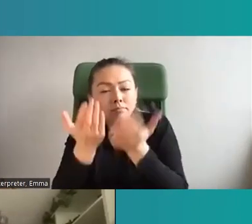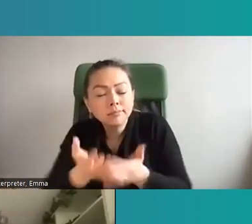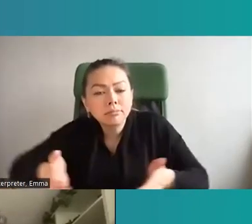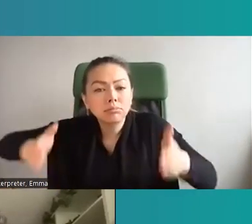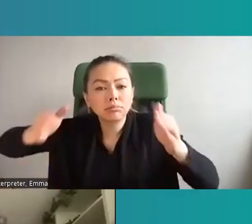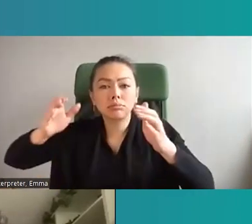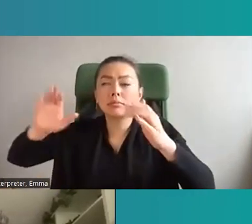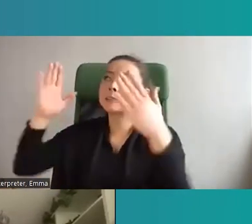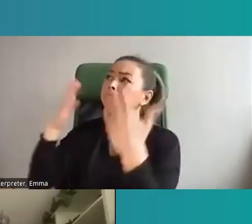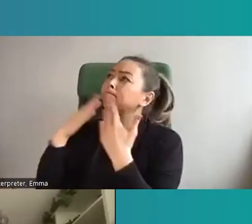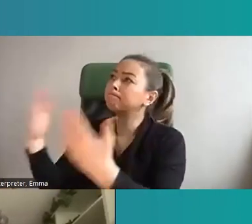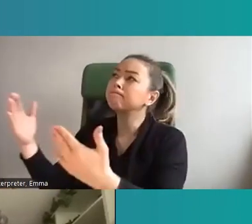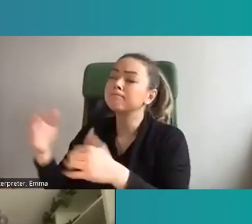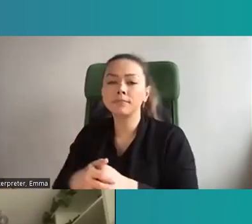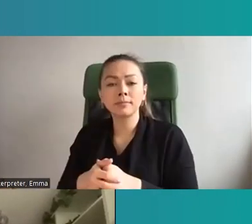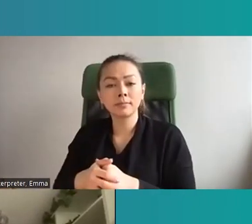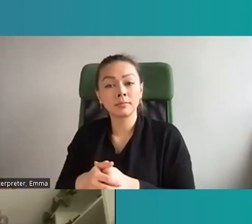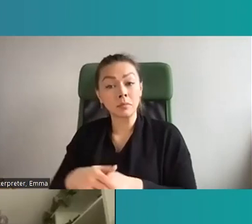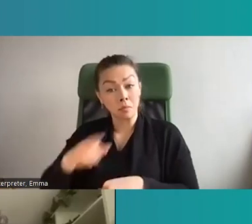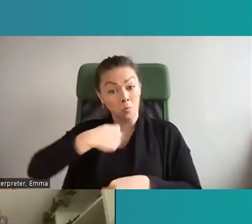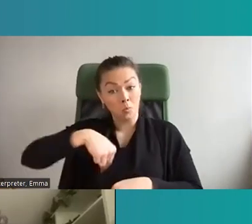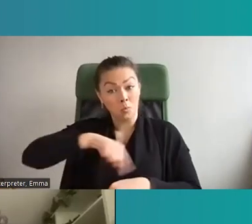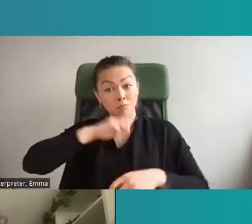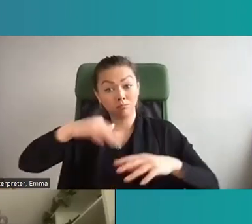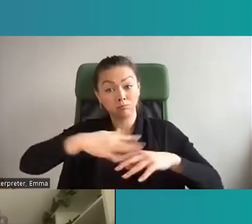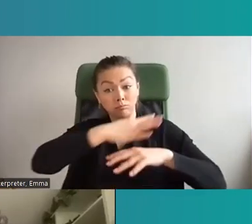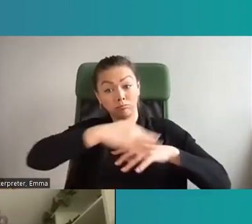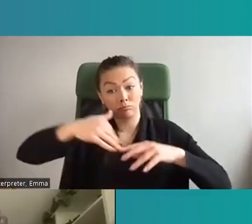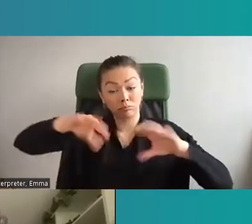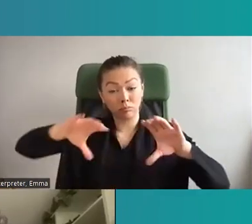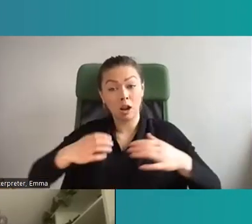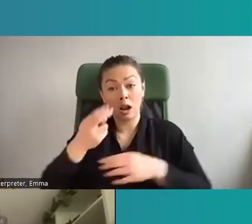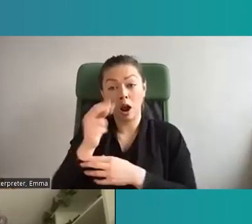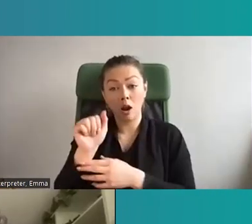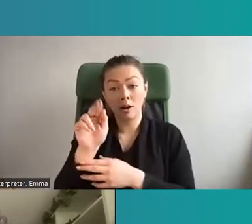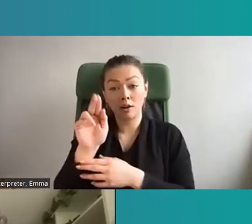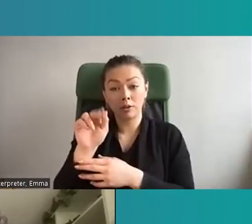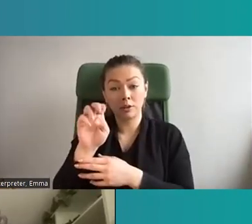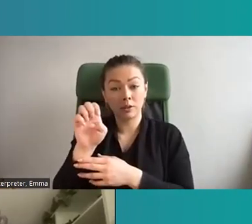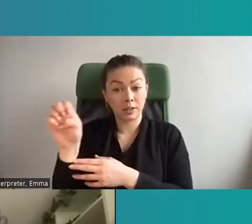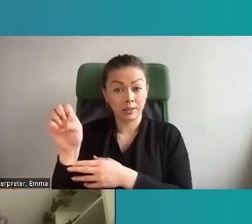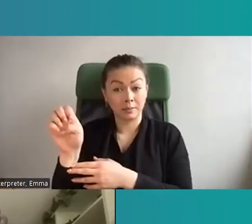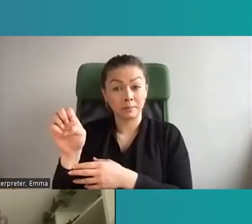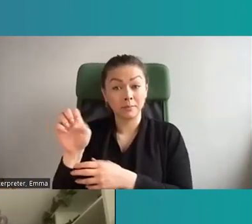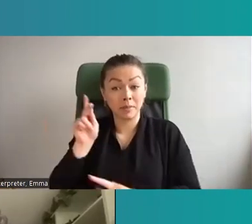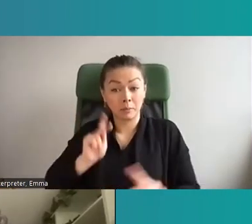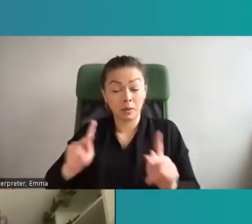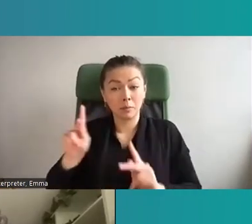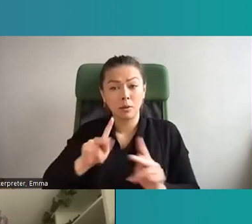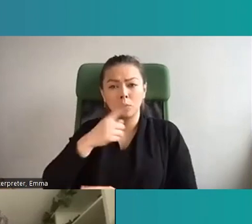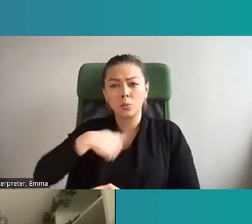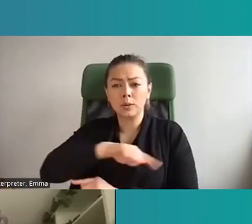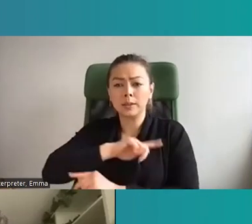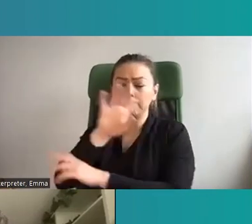as Haudenosaunee people, that we celebrate the white pine. And on top of that white pine sits the eagle. And